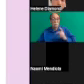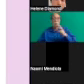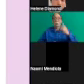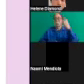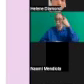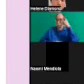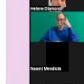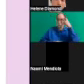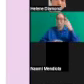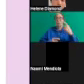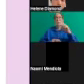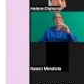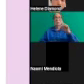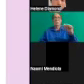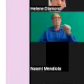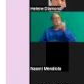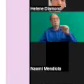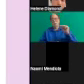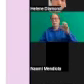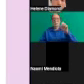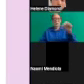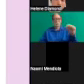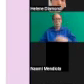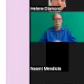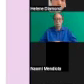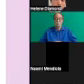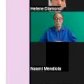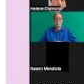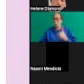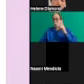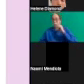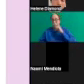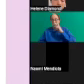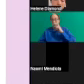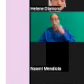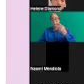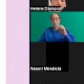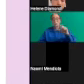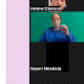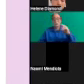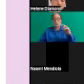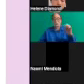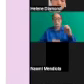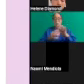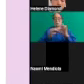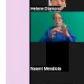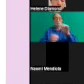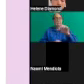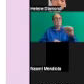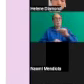mental disabilities, any sort of disability. As we just heard Helene mention that disability is all inclusive